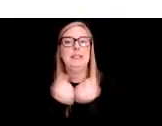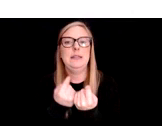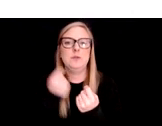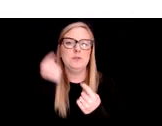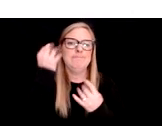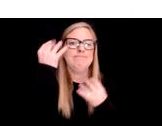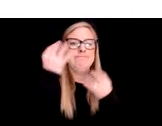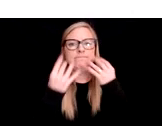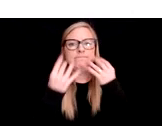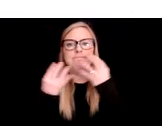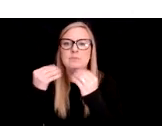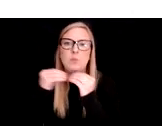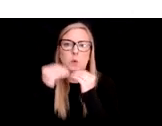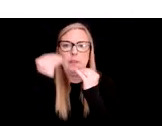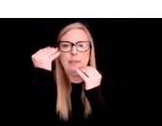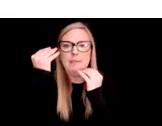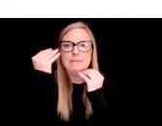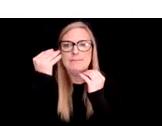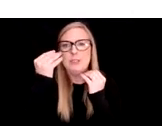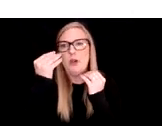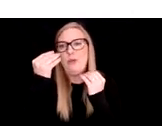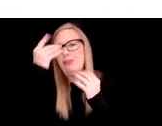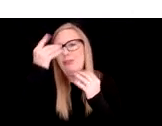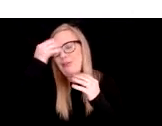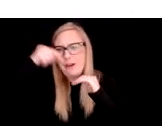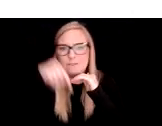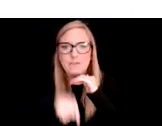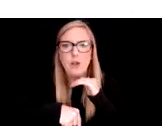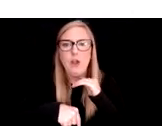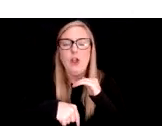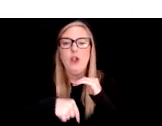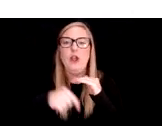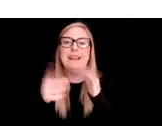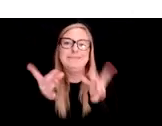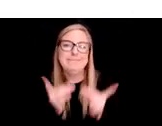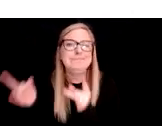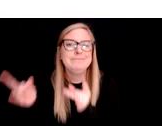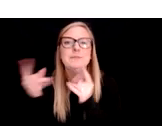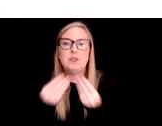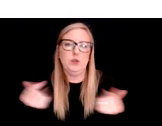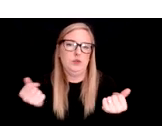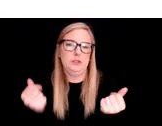thoughtful, more elegant solutions to all of these use cases.